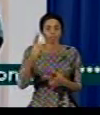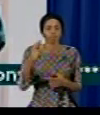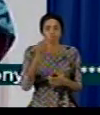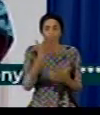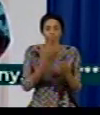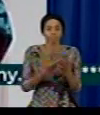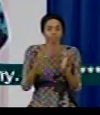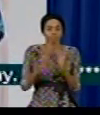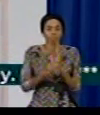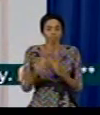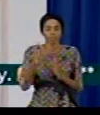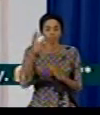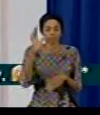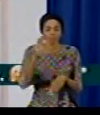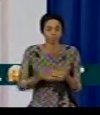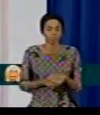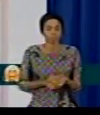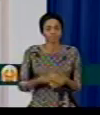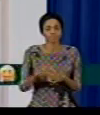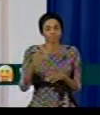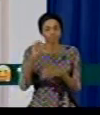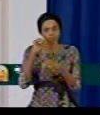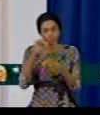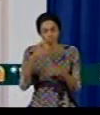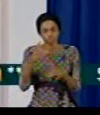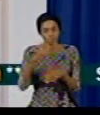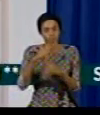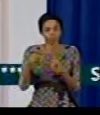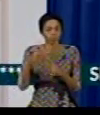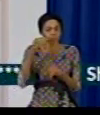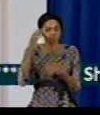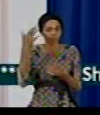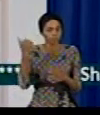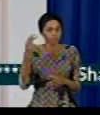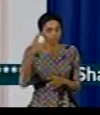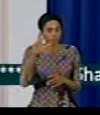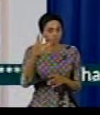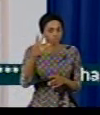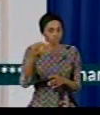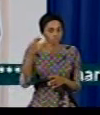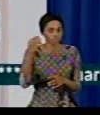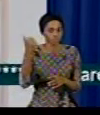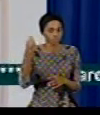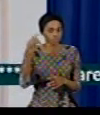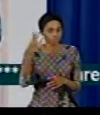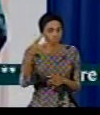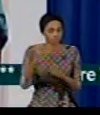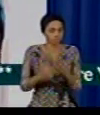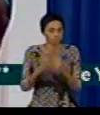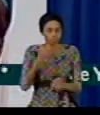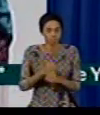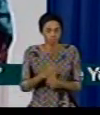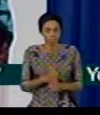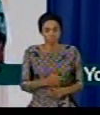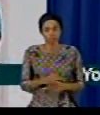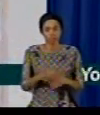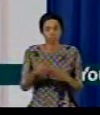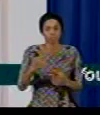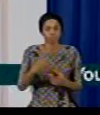years old, I discovered moving objects from my chest to my throat. And whenever this thing comes